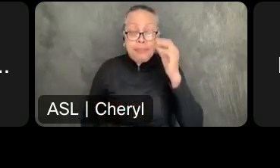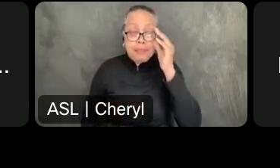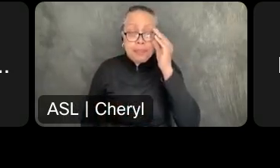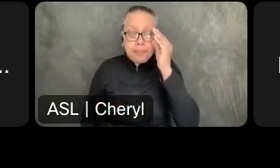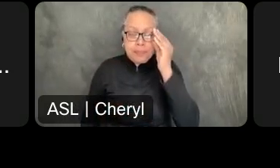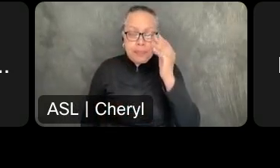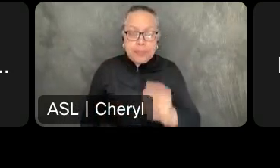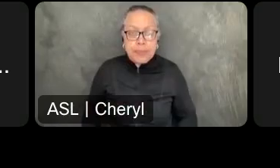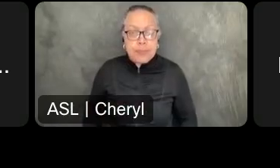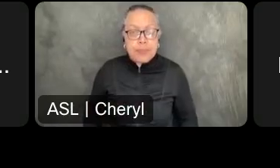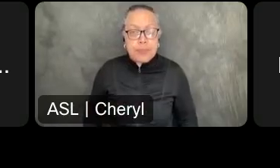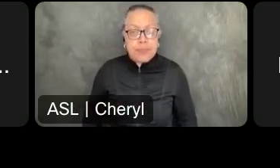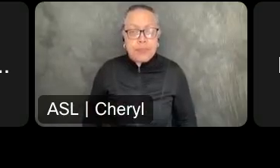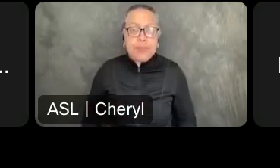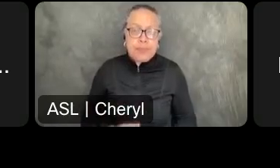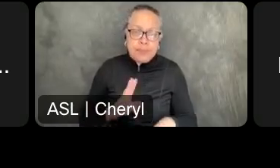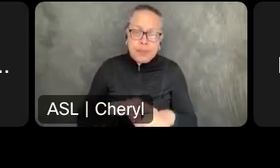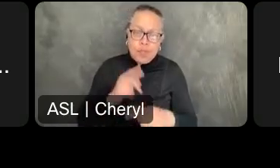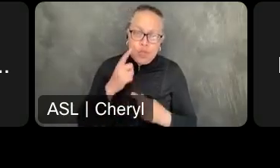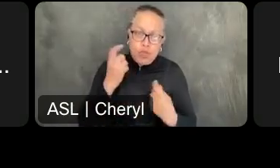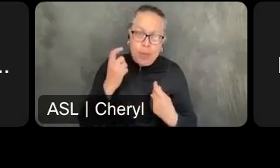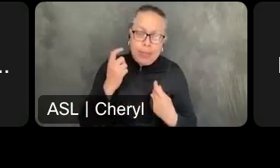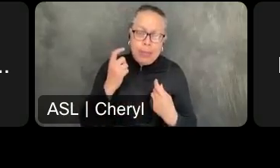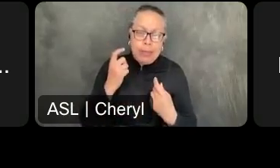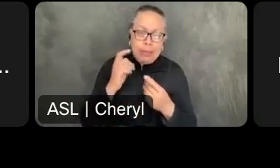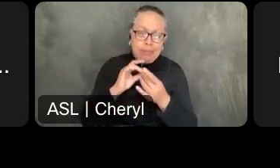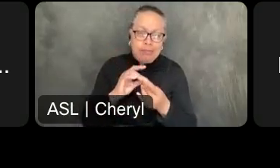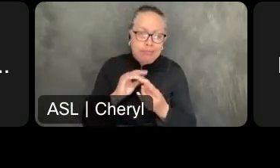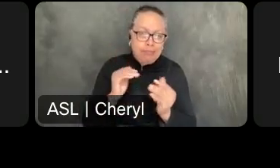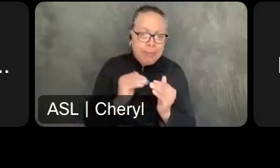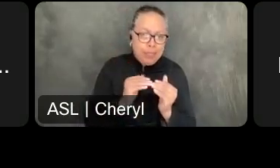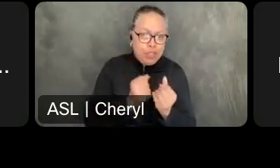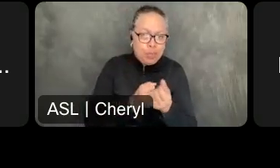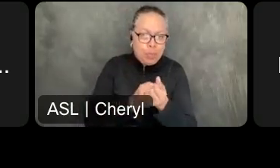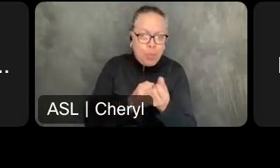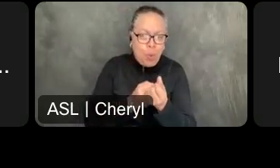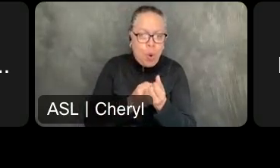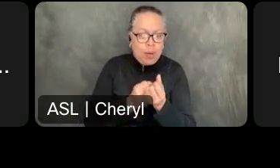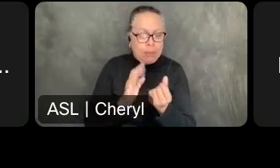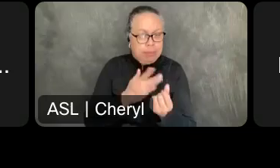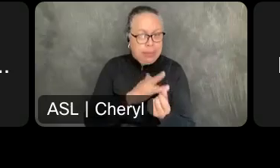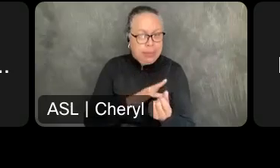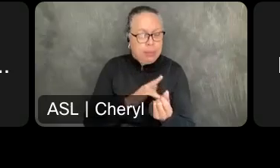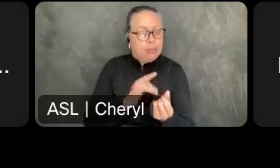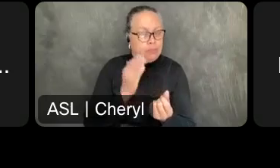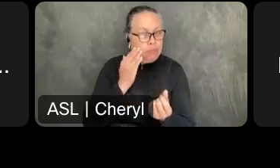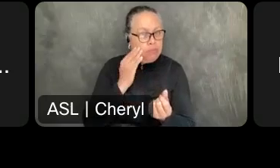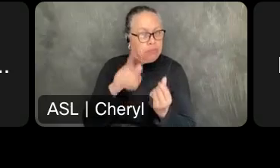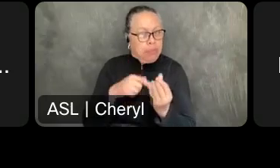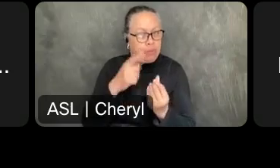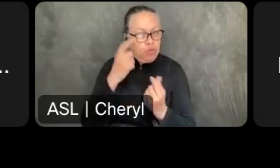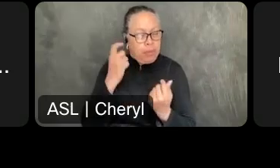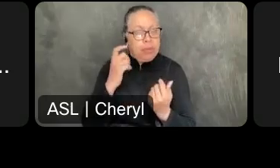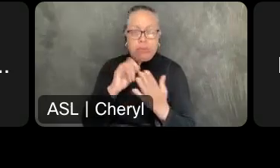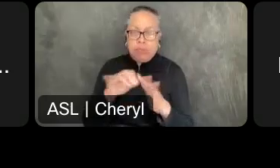so, of course, trauma-informed peer support can be incredibly important. Um,